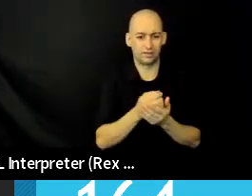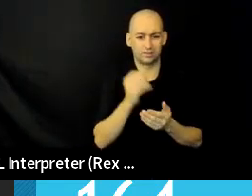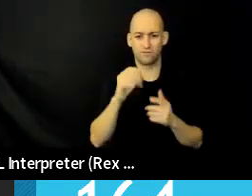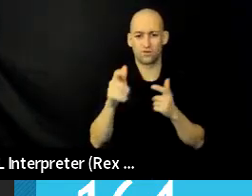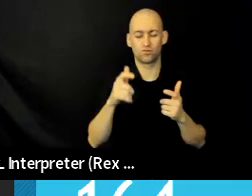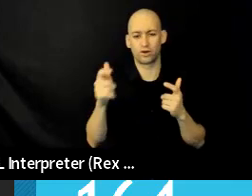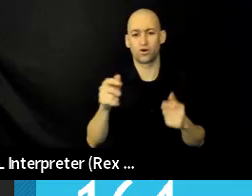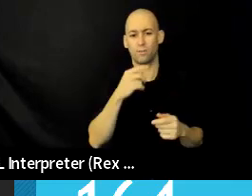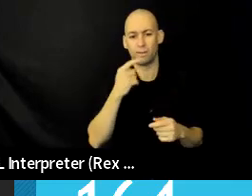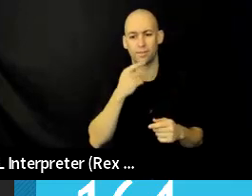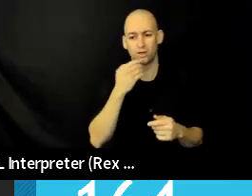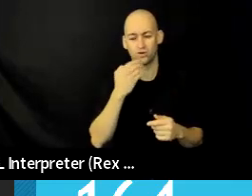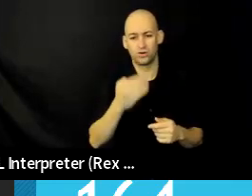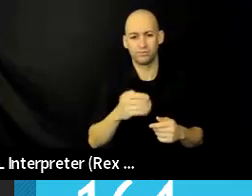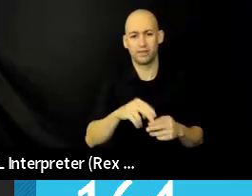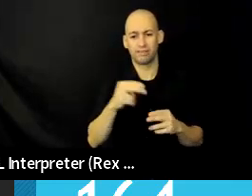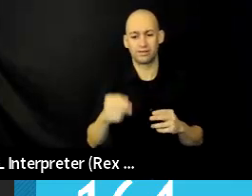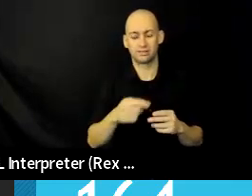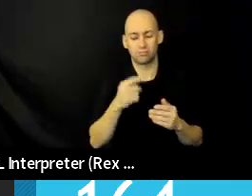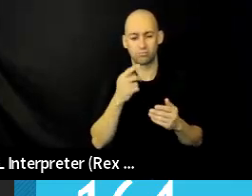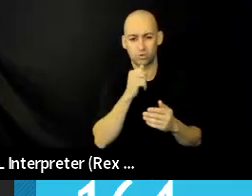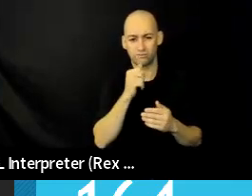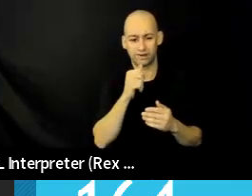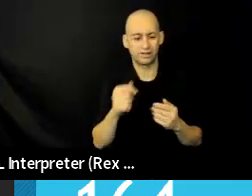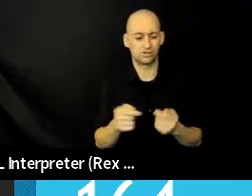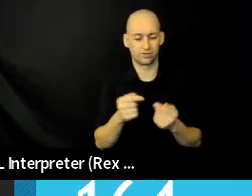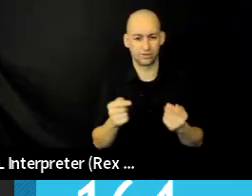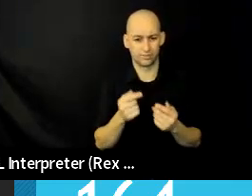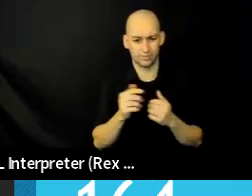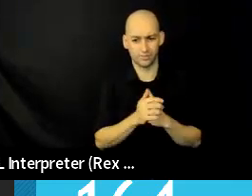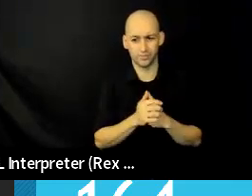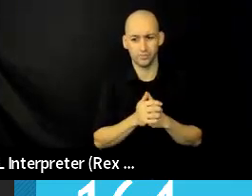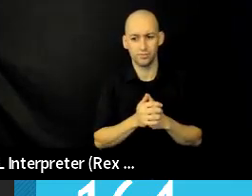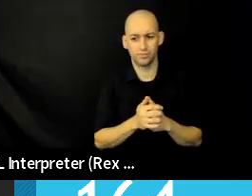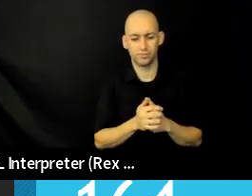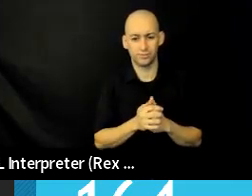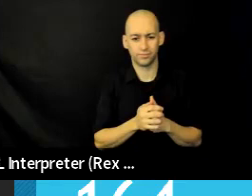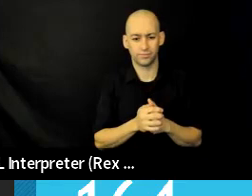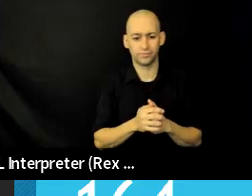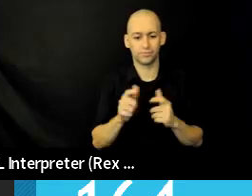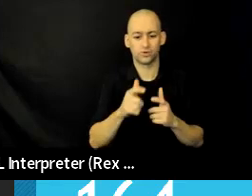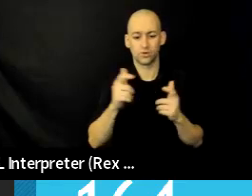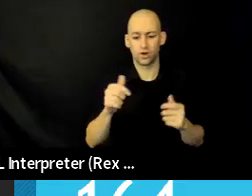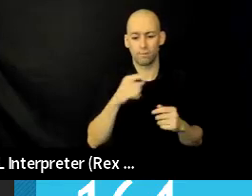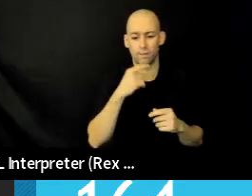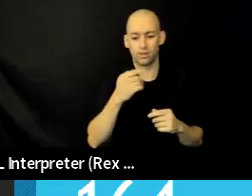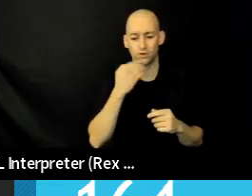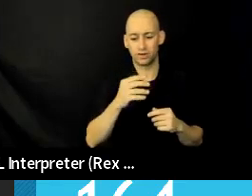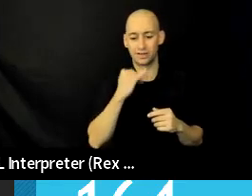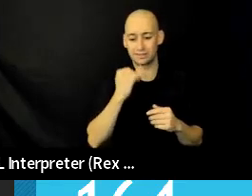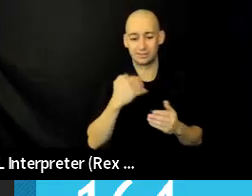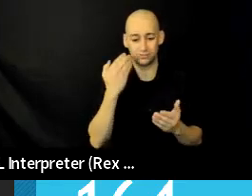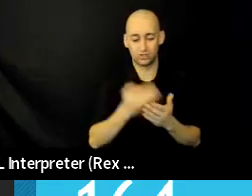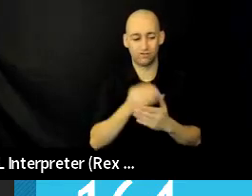greater public good and less private injury. First of all, greater public good is achieved with either the interchange